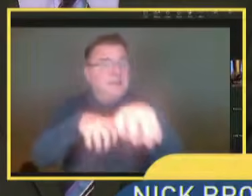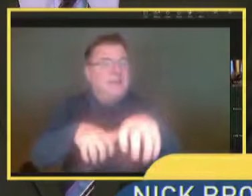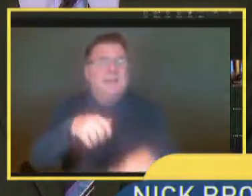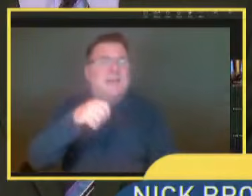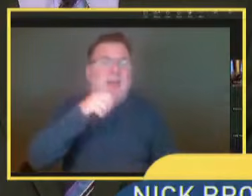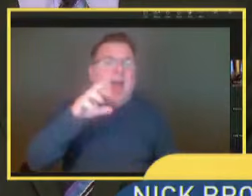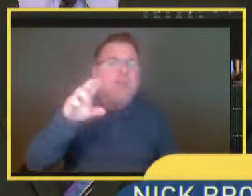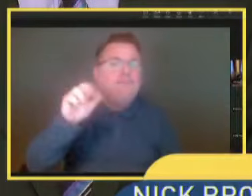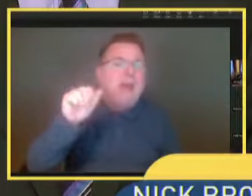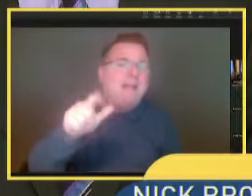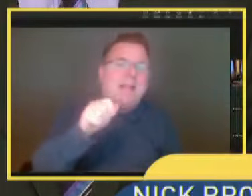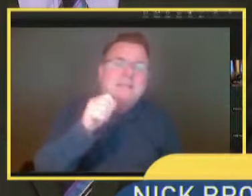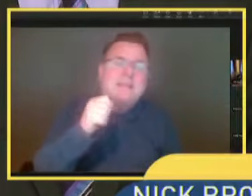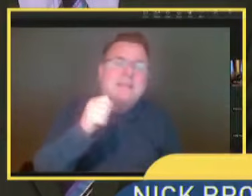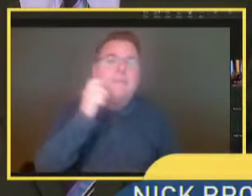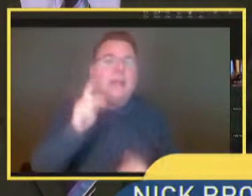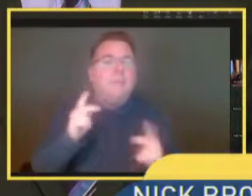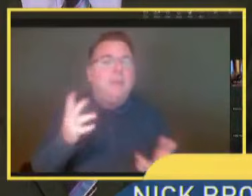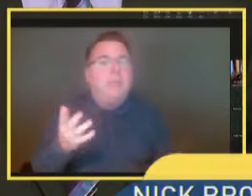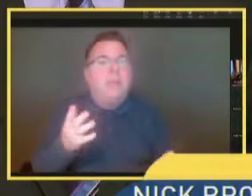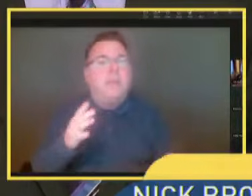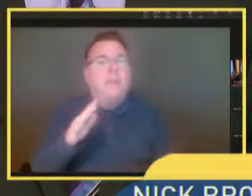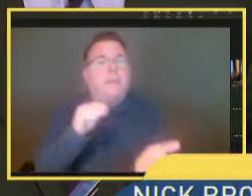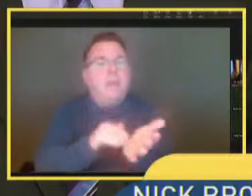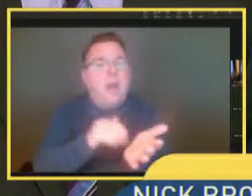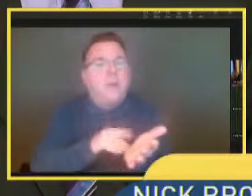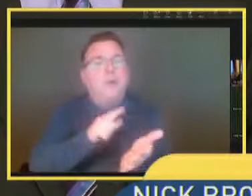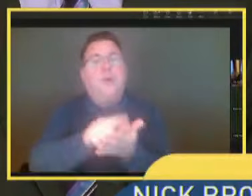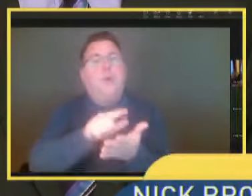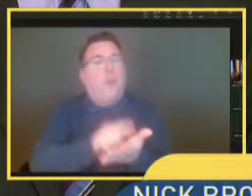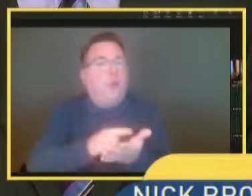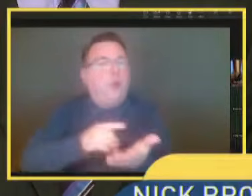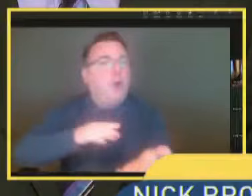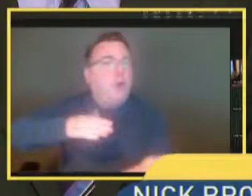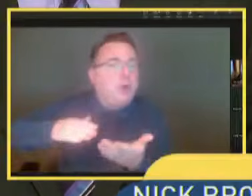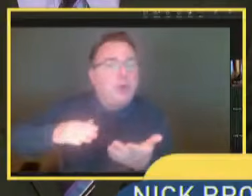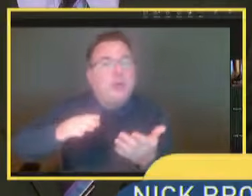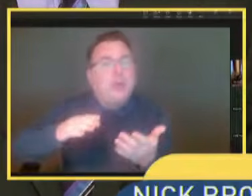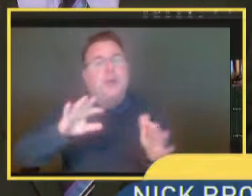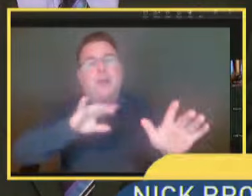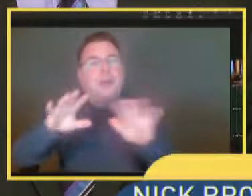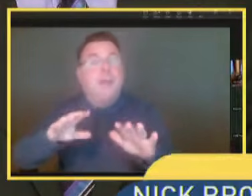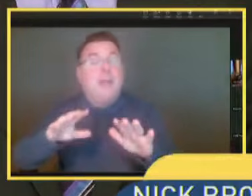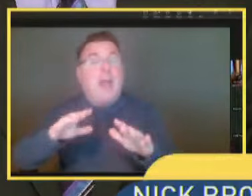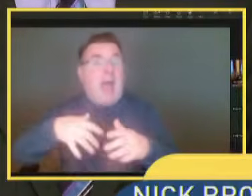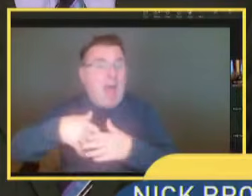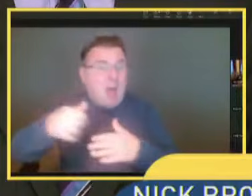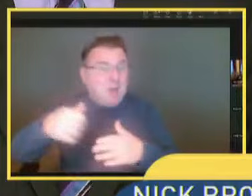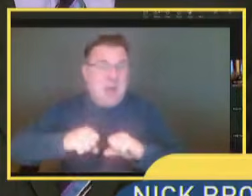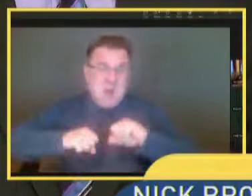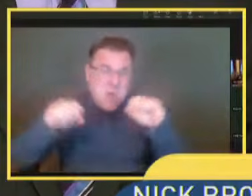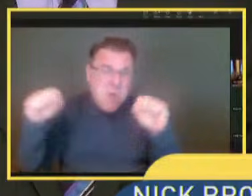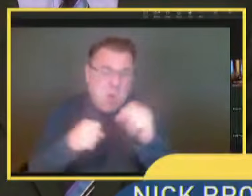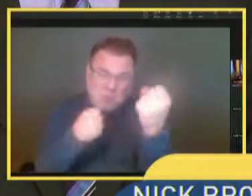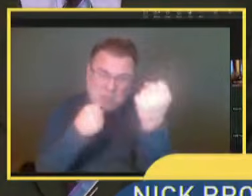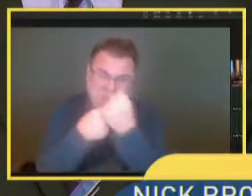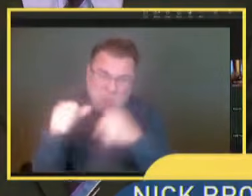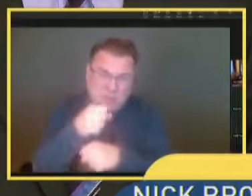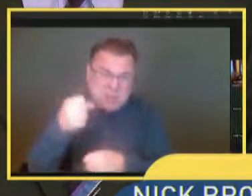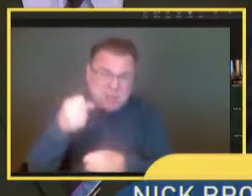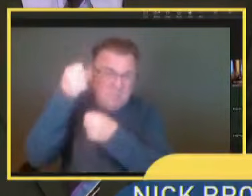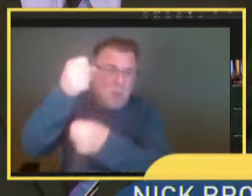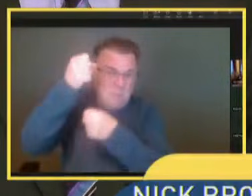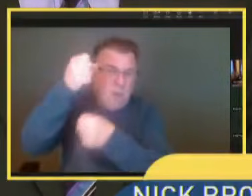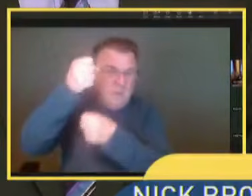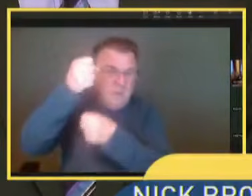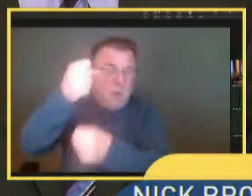everyday people who are coming out to support their community, pouring out into the freezing cold in Minnesota to support one another. For